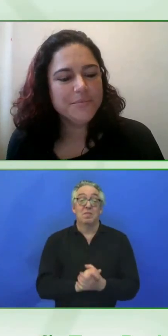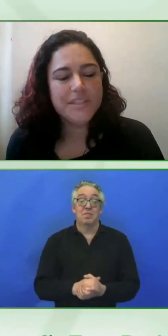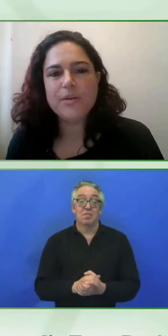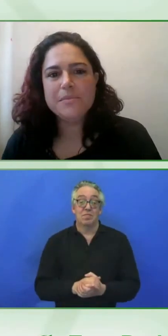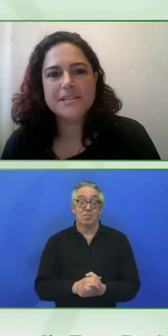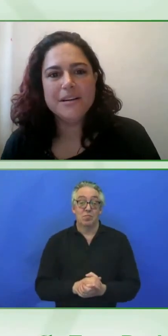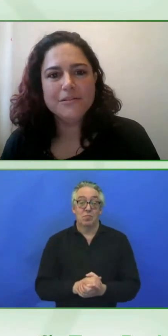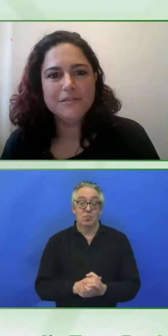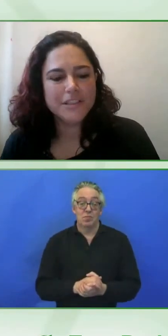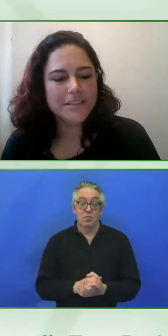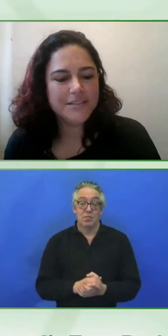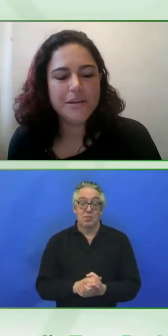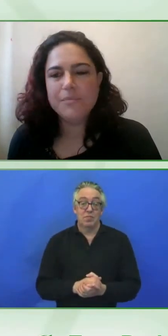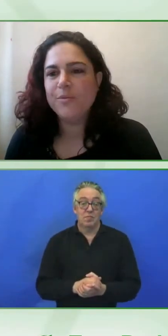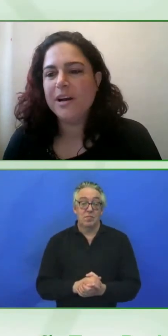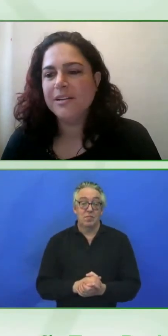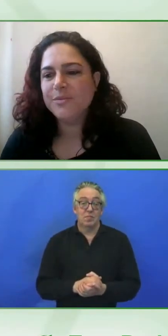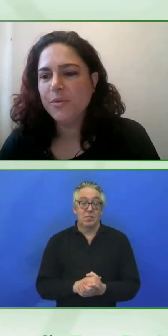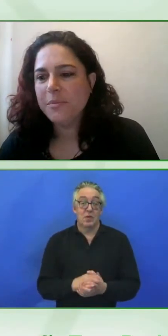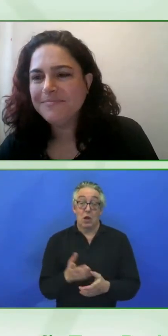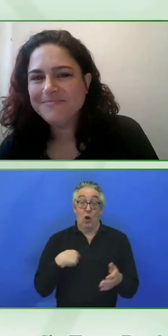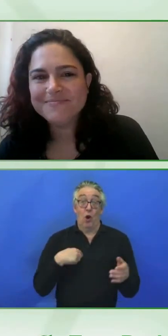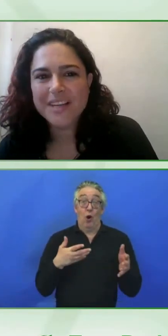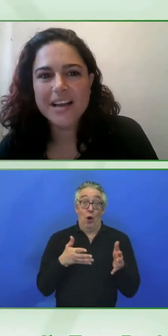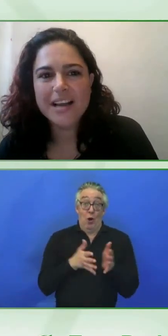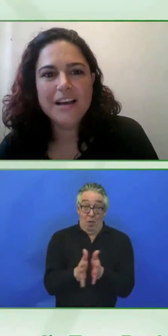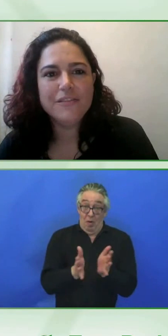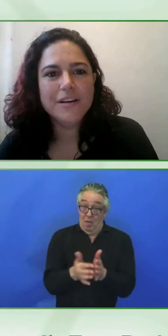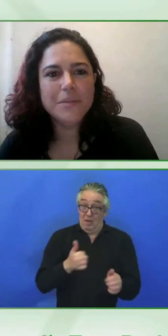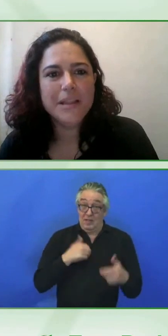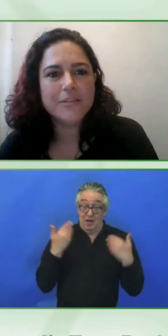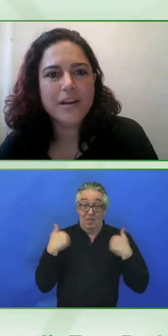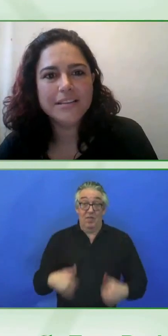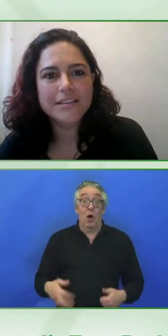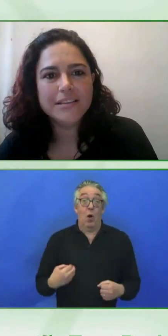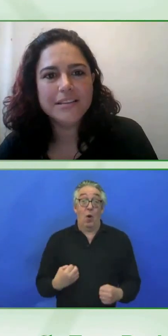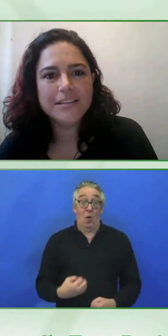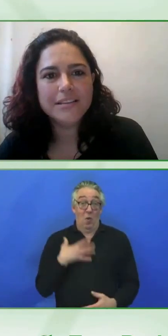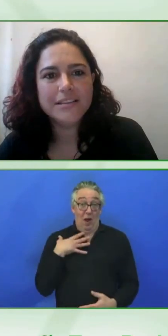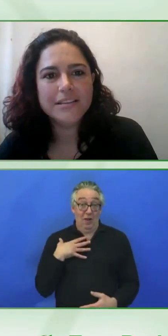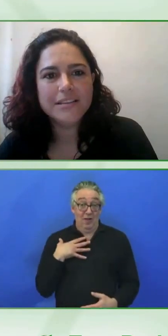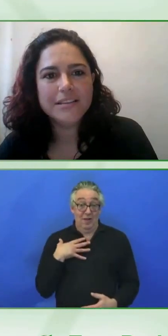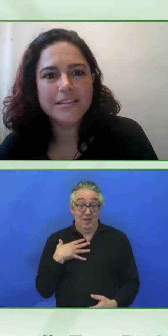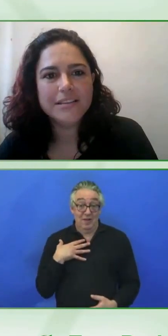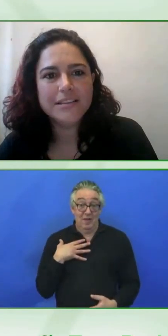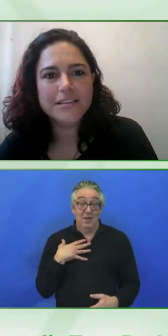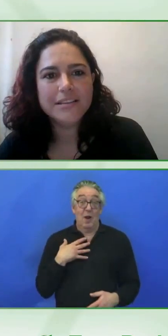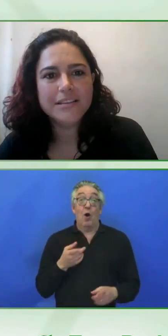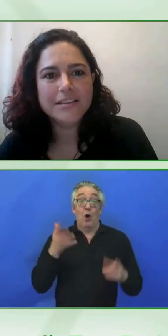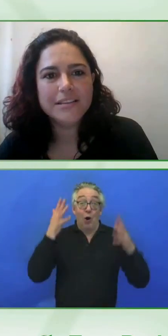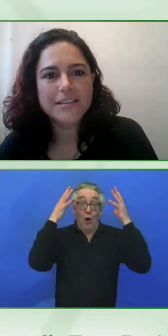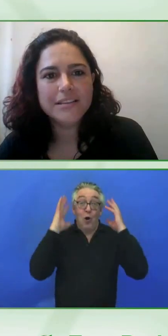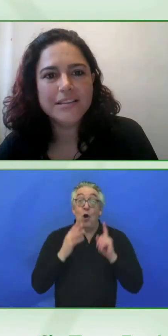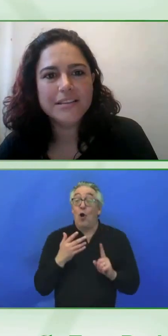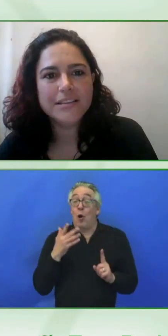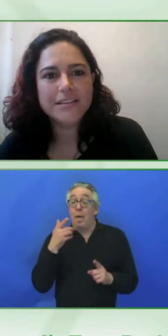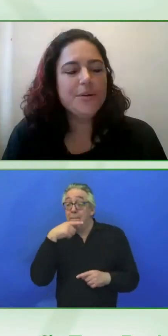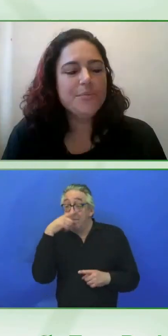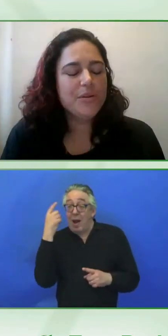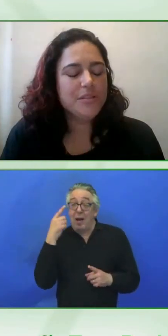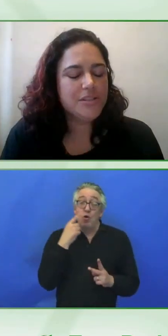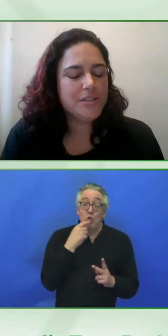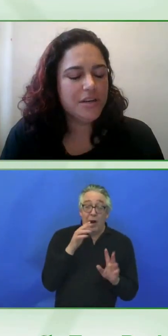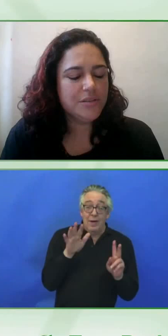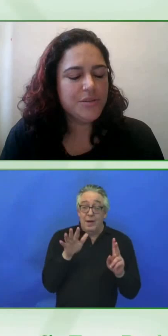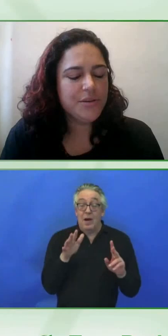I'm describe myself first. So I'm a white woman. I have a black reddish hair and I'm wearing a black shirt. So